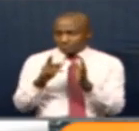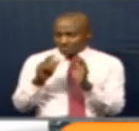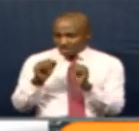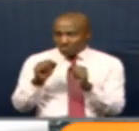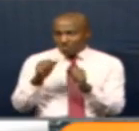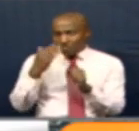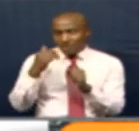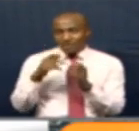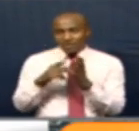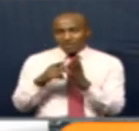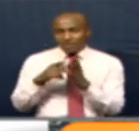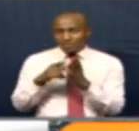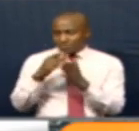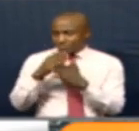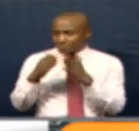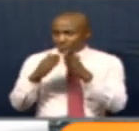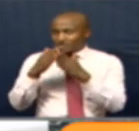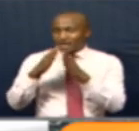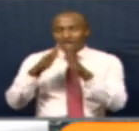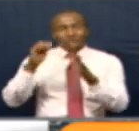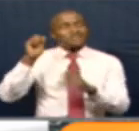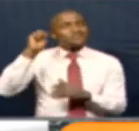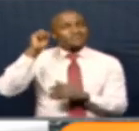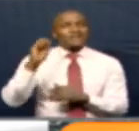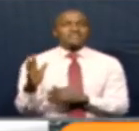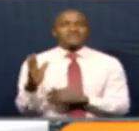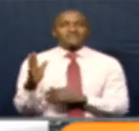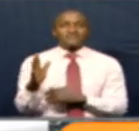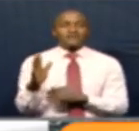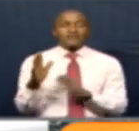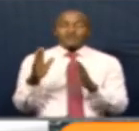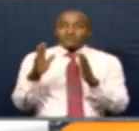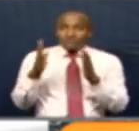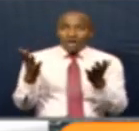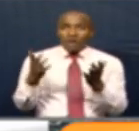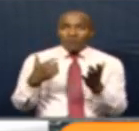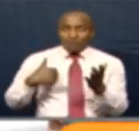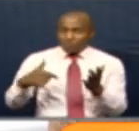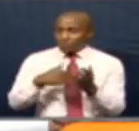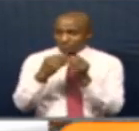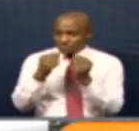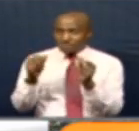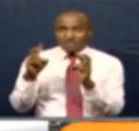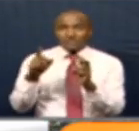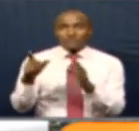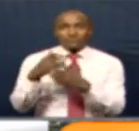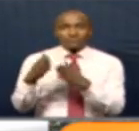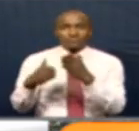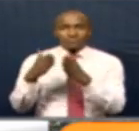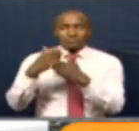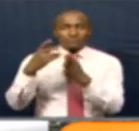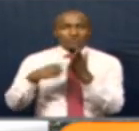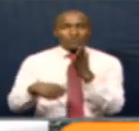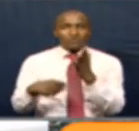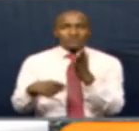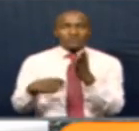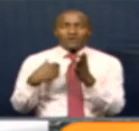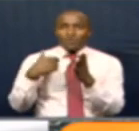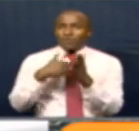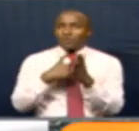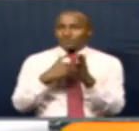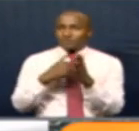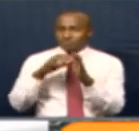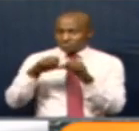cost, which is extremely high in this country. So how are we going to tackle the issue of the construction cost? A, we are adopting what is